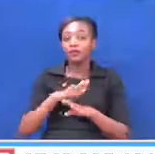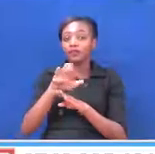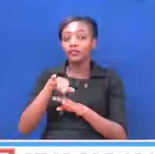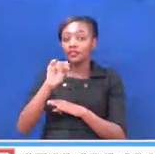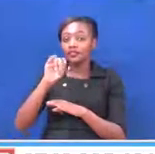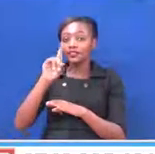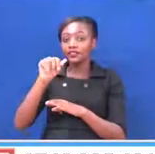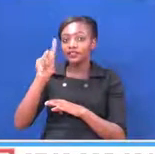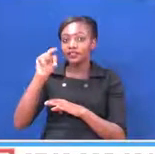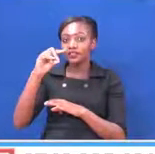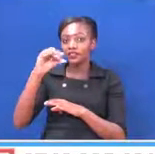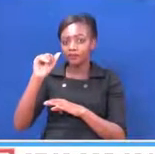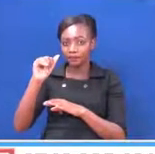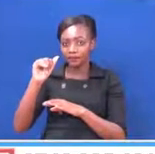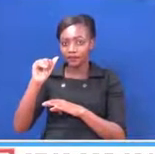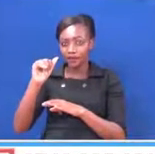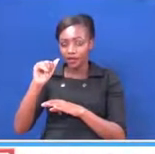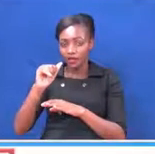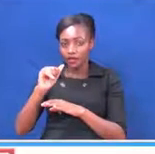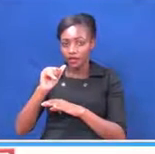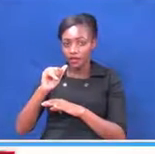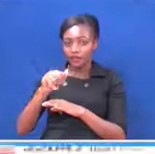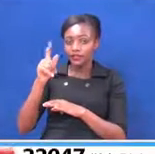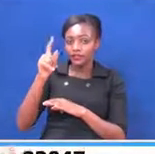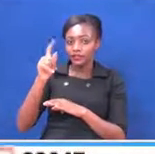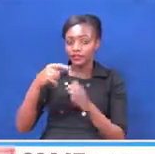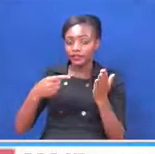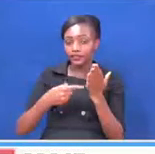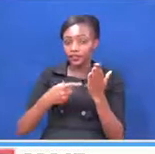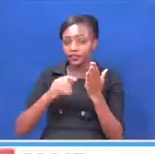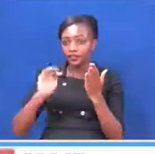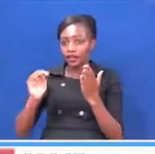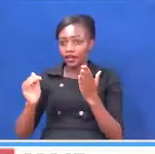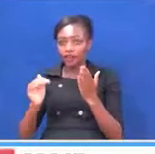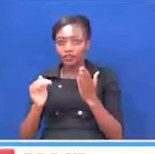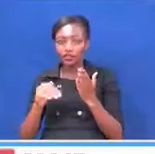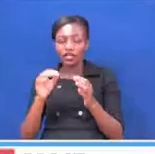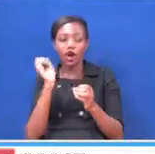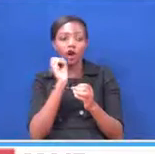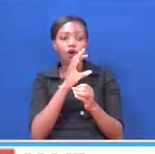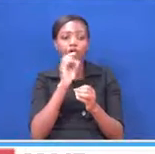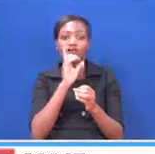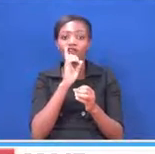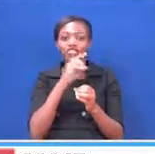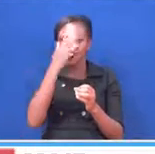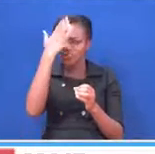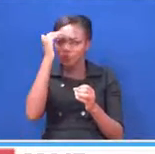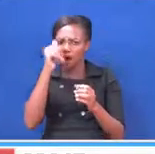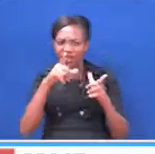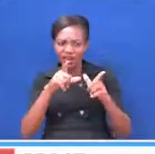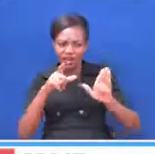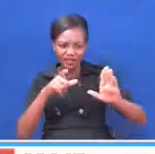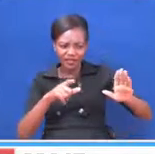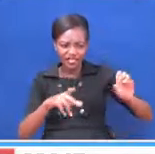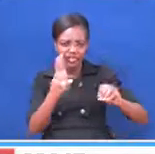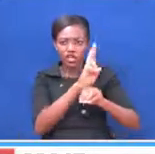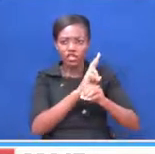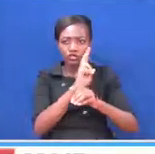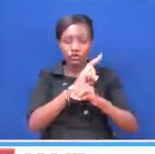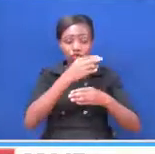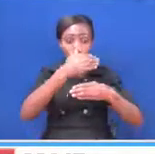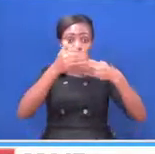Ikanga, Voi Taita Taveta County have raised a red flag over delayed compensation over their land that has been used to